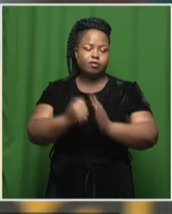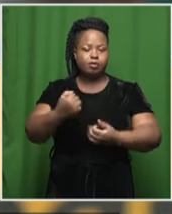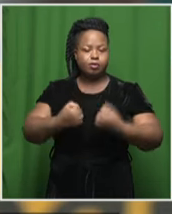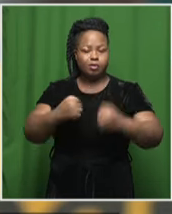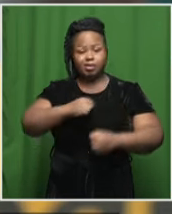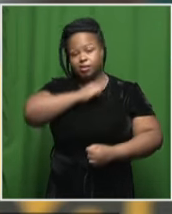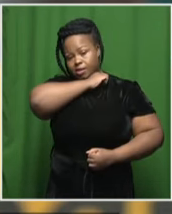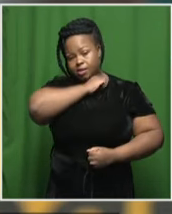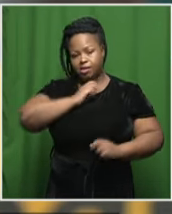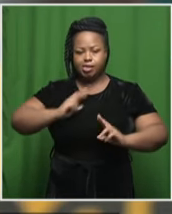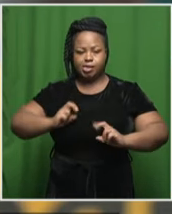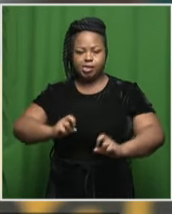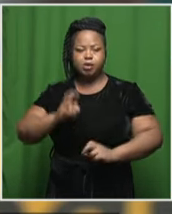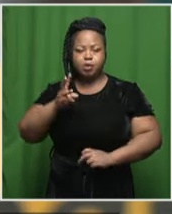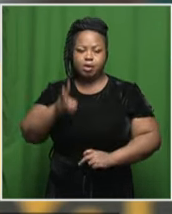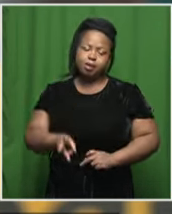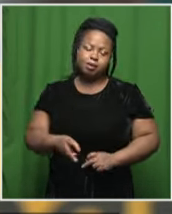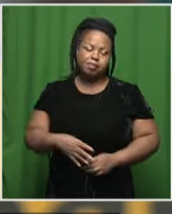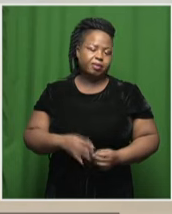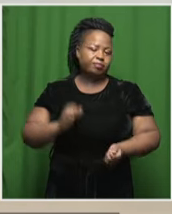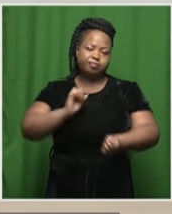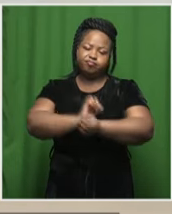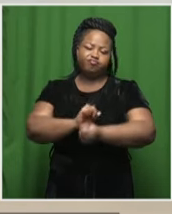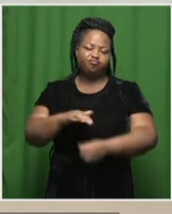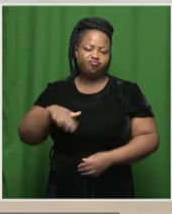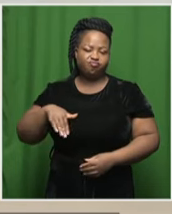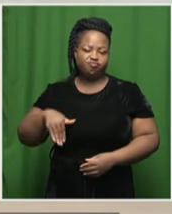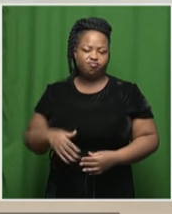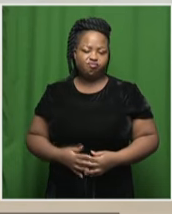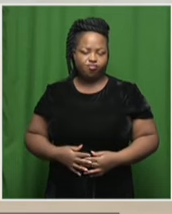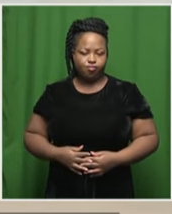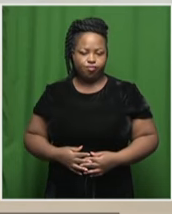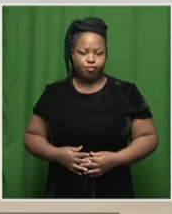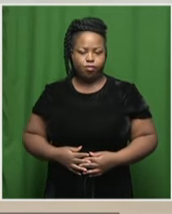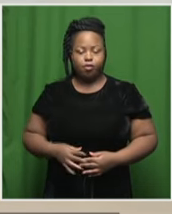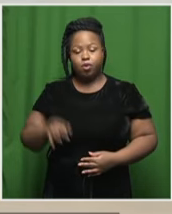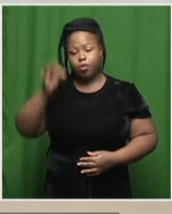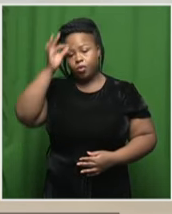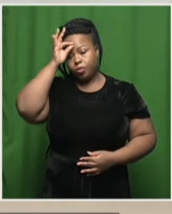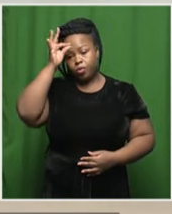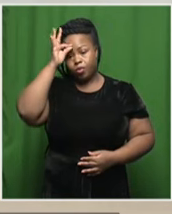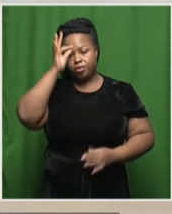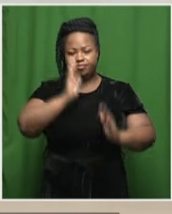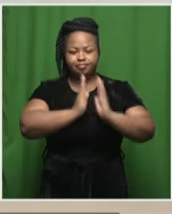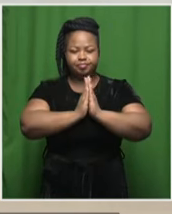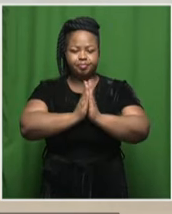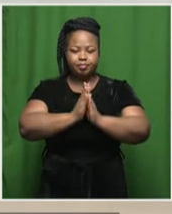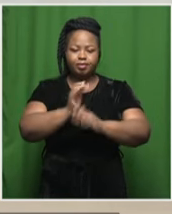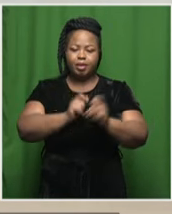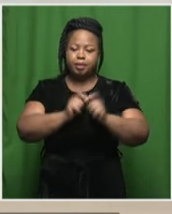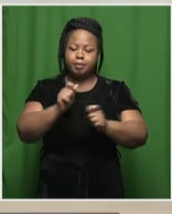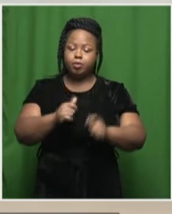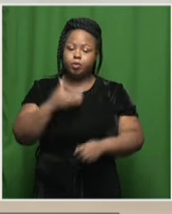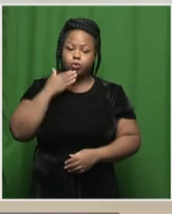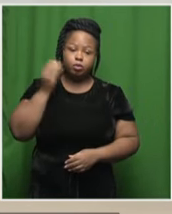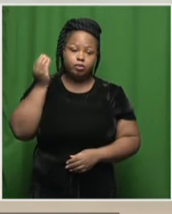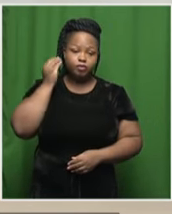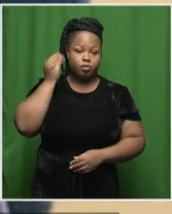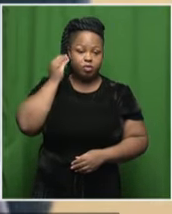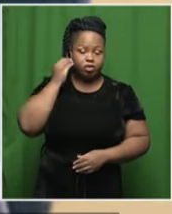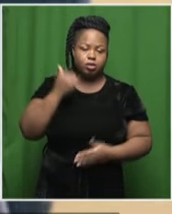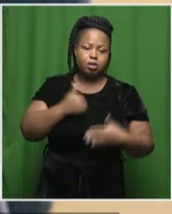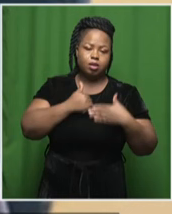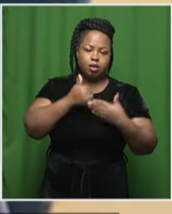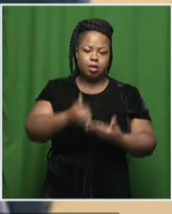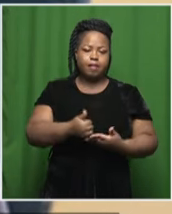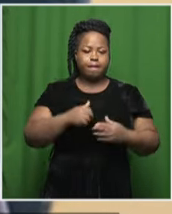for investigation, and no arrests have been made yet. Police are appealing to anyone who might have information that can help